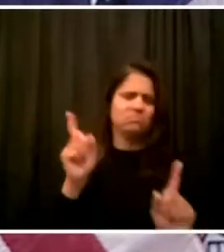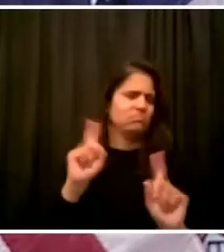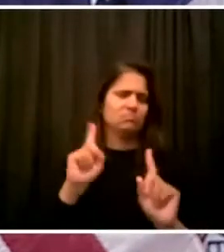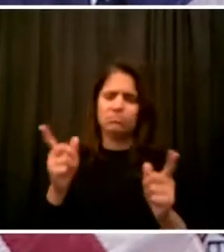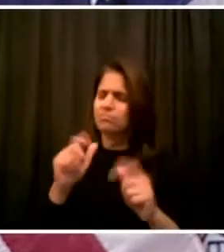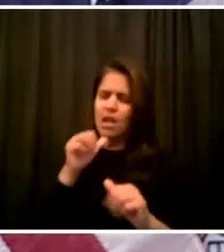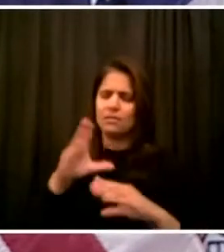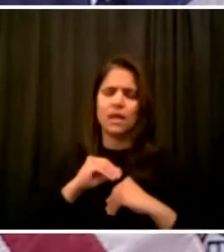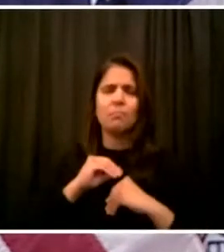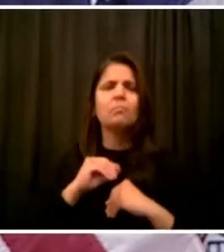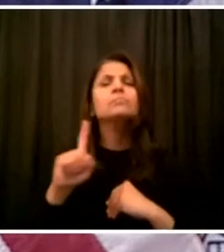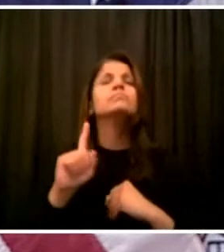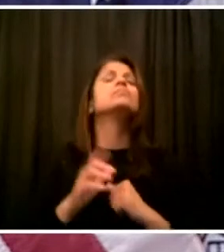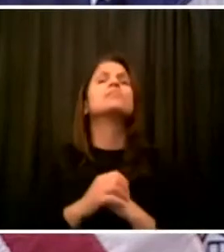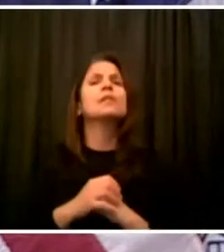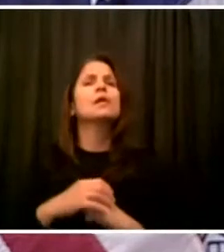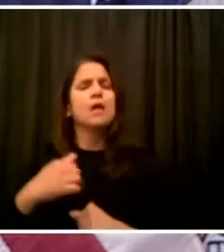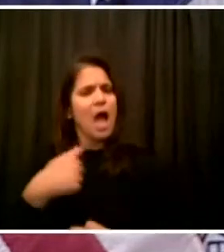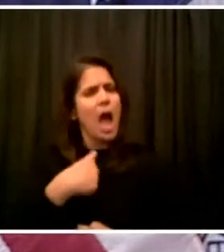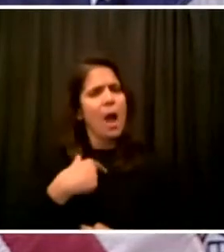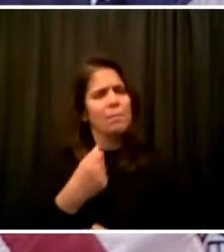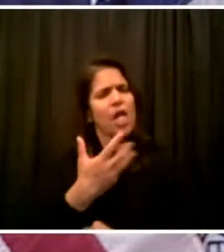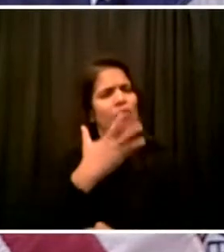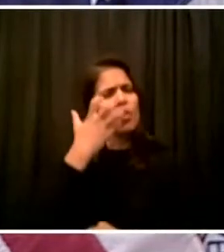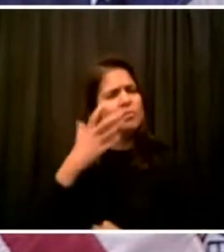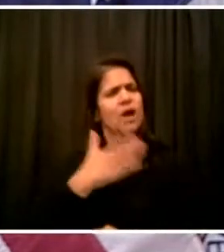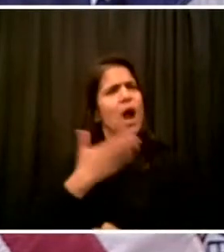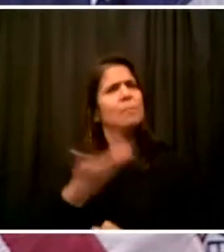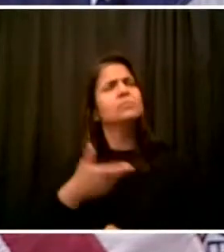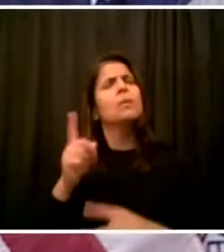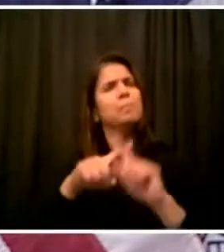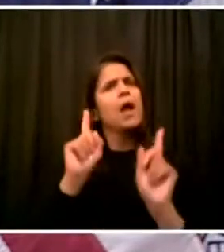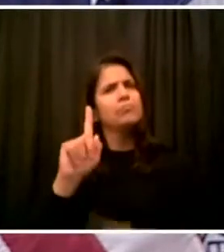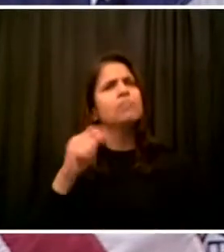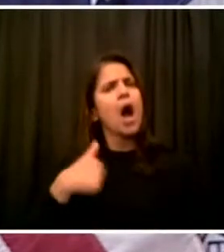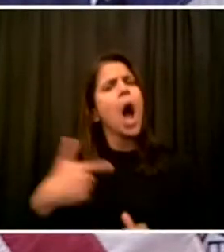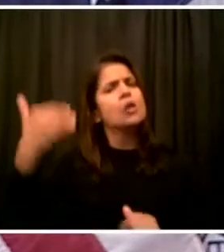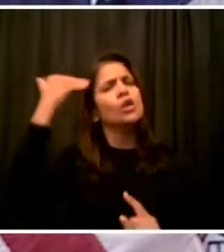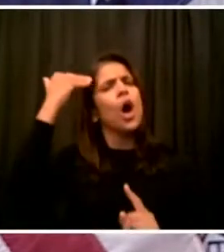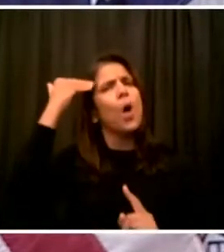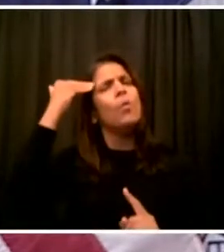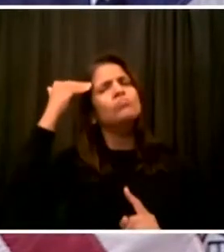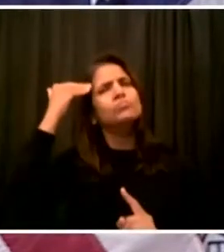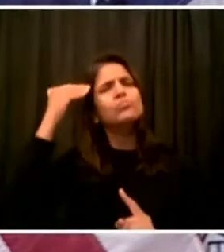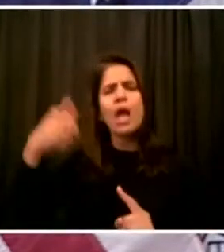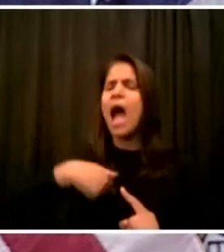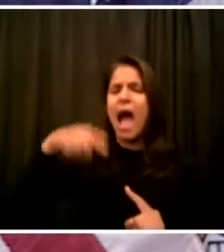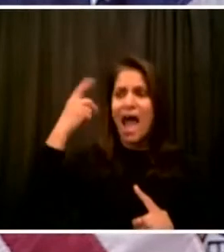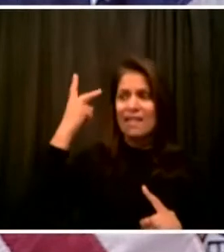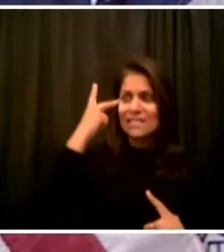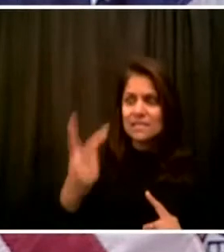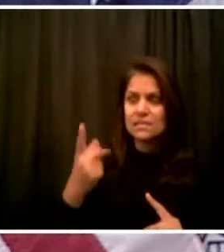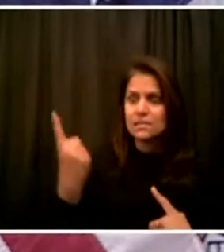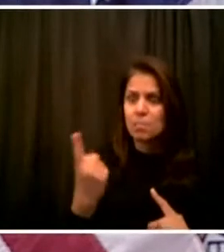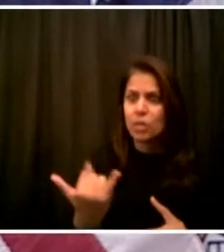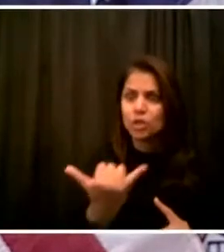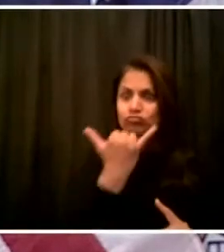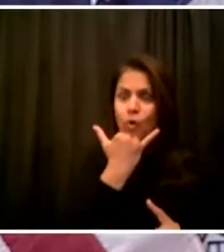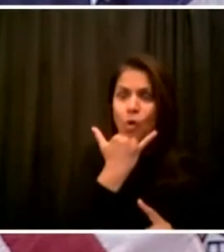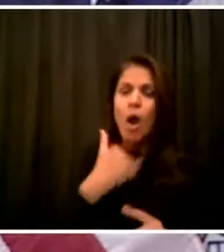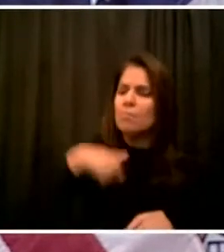to replace the food. And look, this is a massive operation, trying to reach